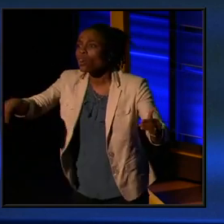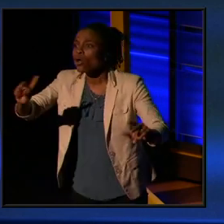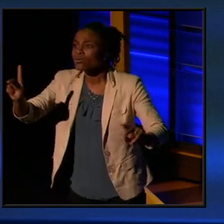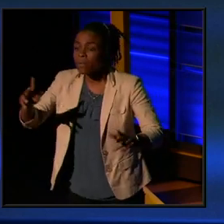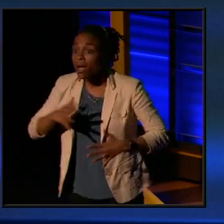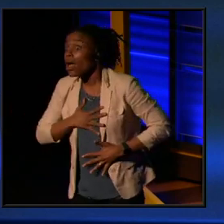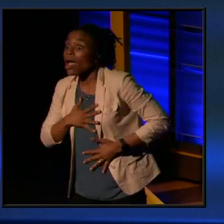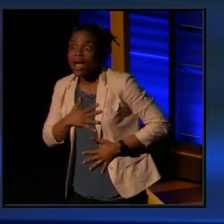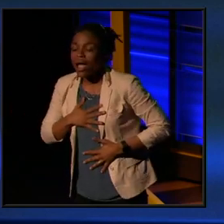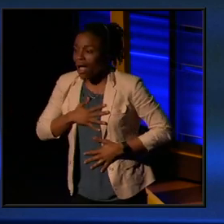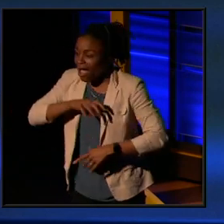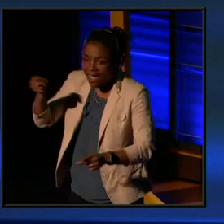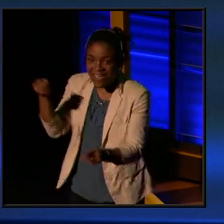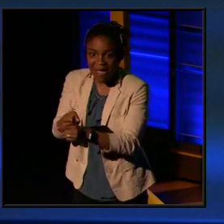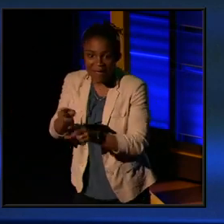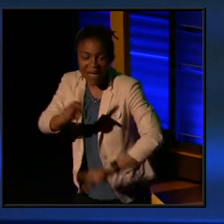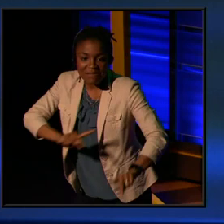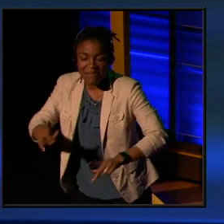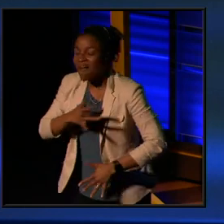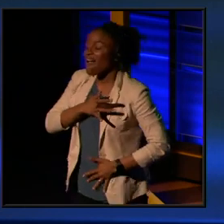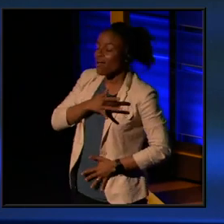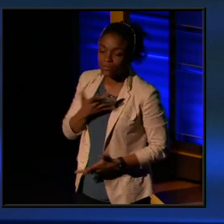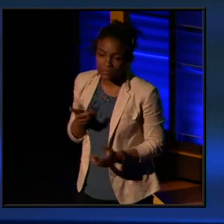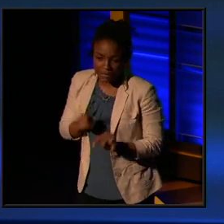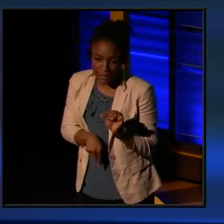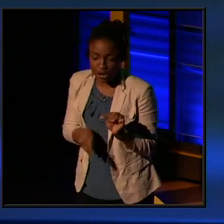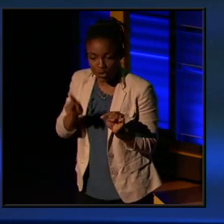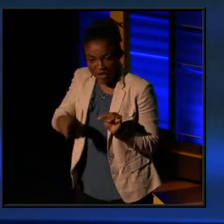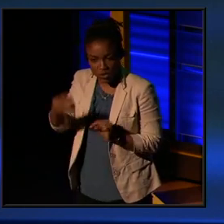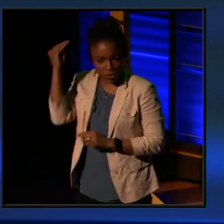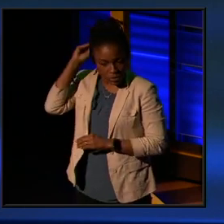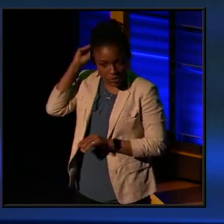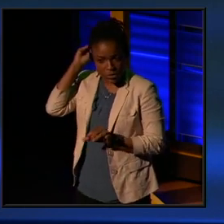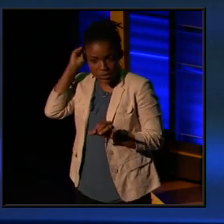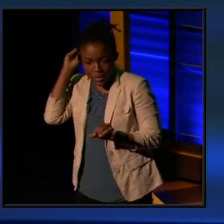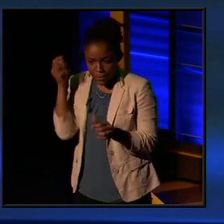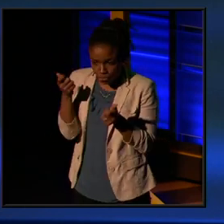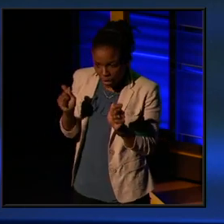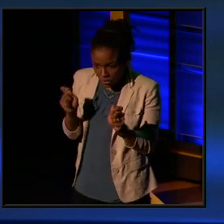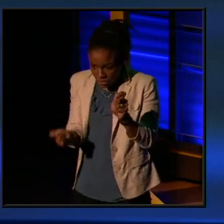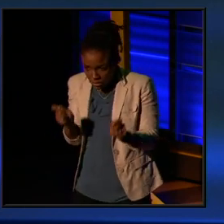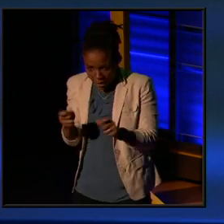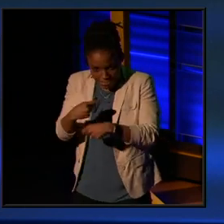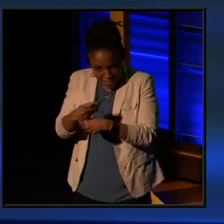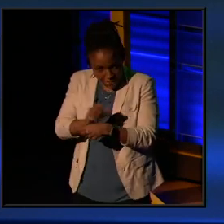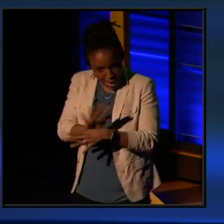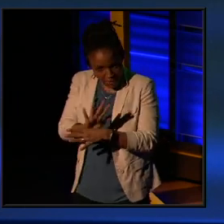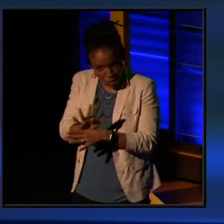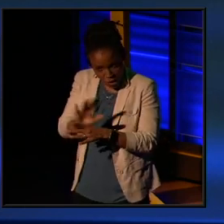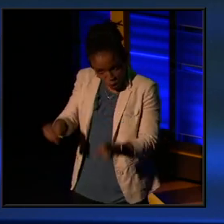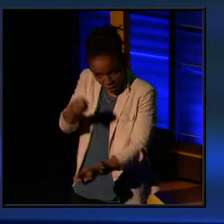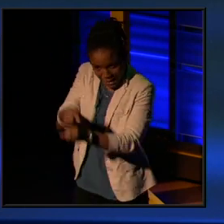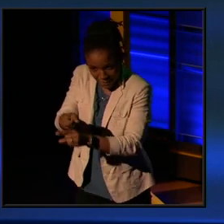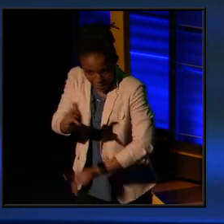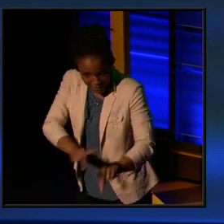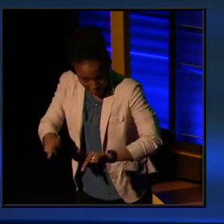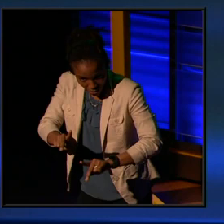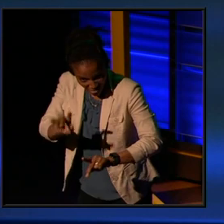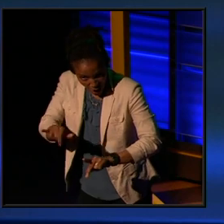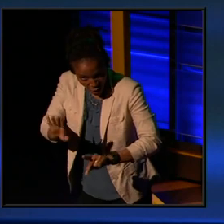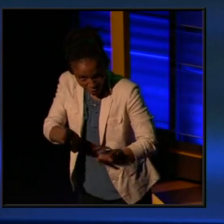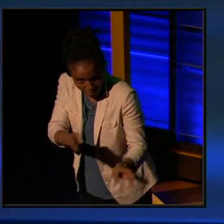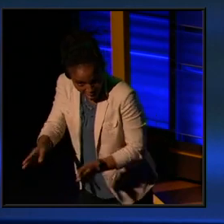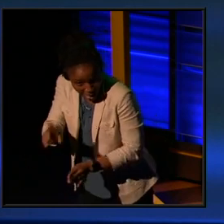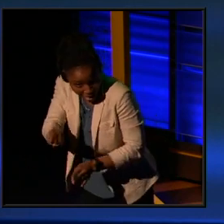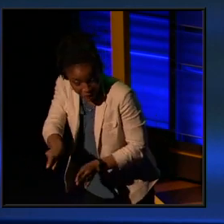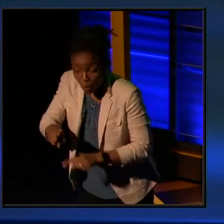help deliver impact. You have to be conscious of it from the get-go. And when I was making my documentary, I realized that a film alone